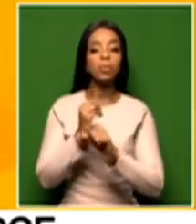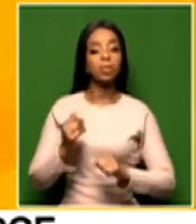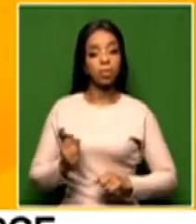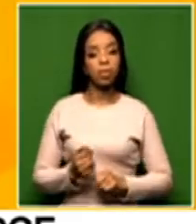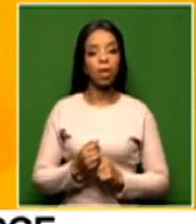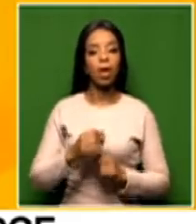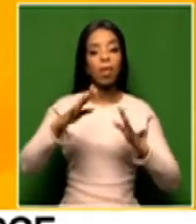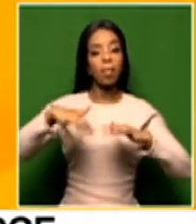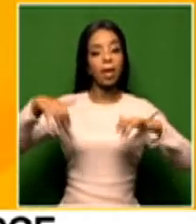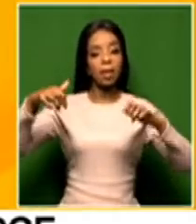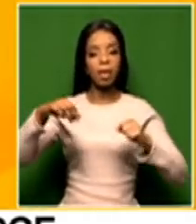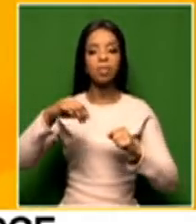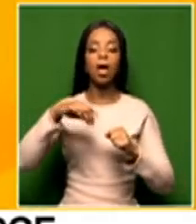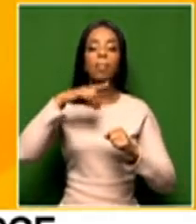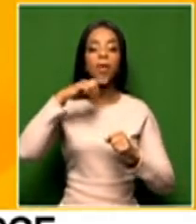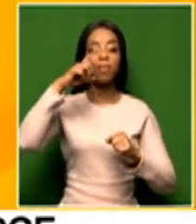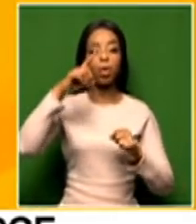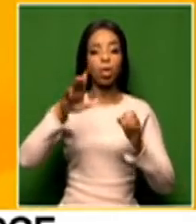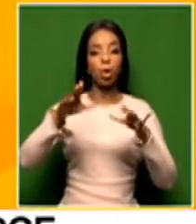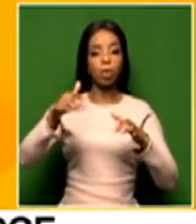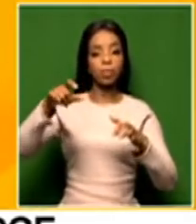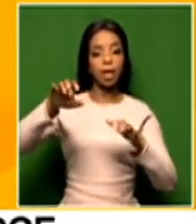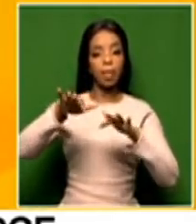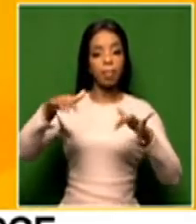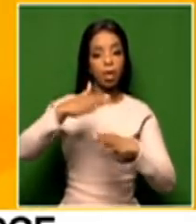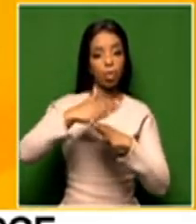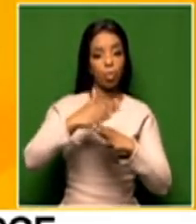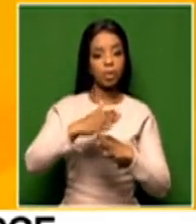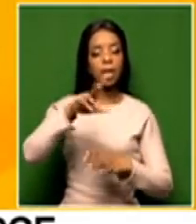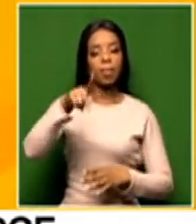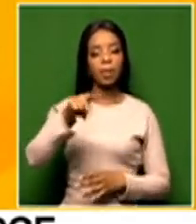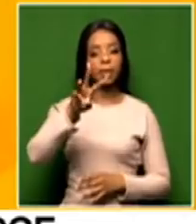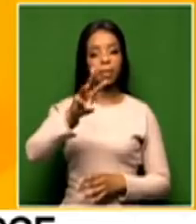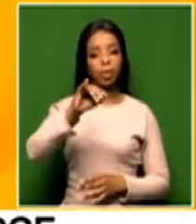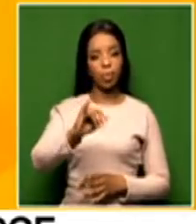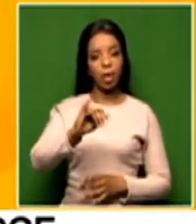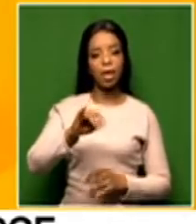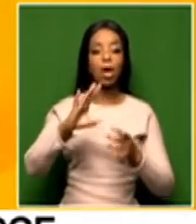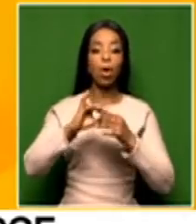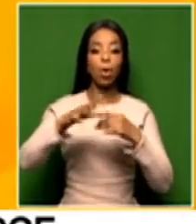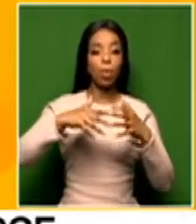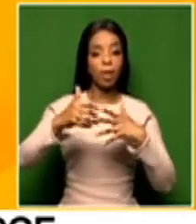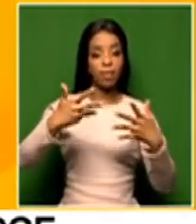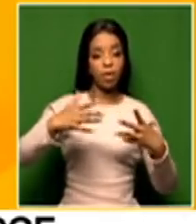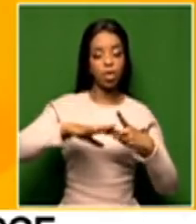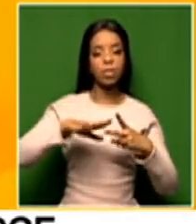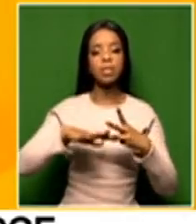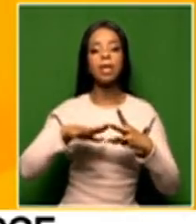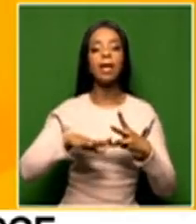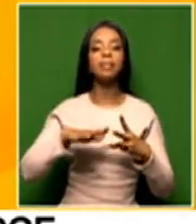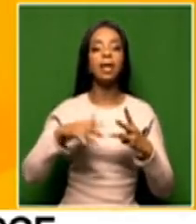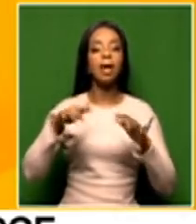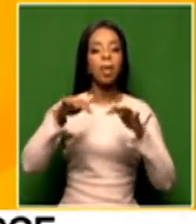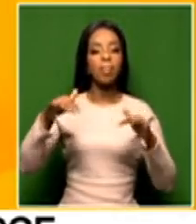Parliament's Portfolio Committee on Public Works and Infrastructure, or the PWI, the Home Affairs Department, as well as the Standing Committee